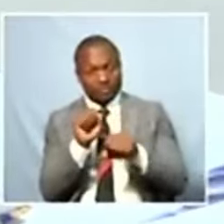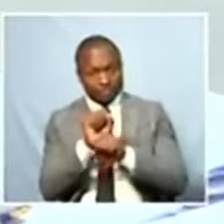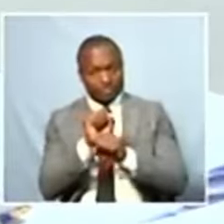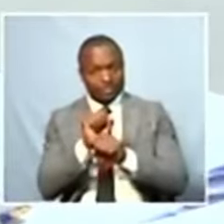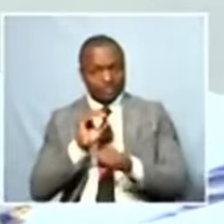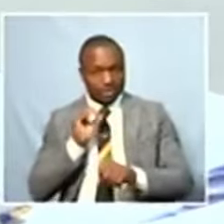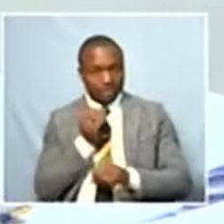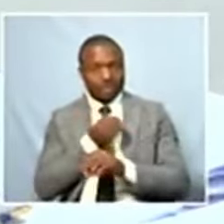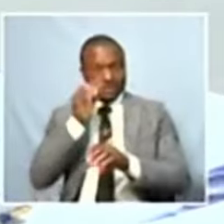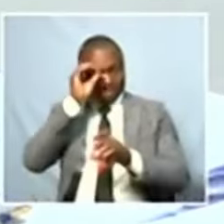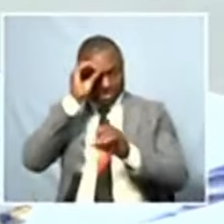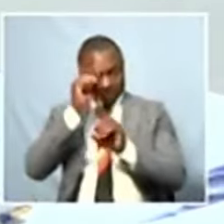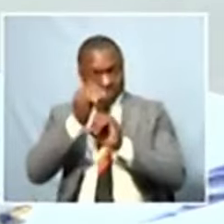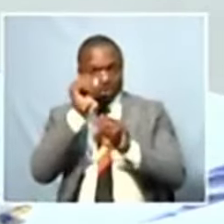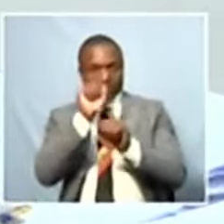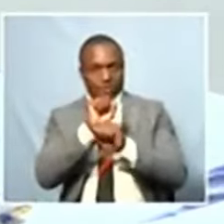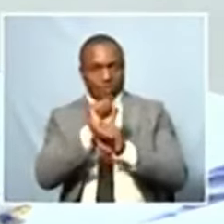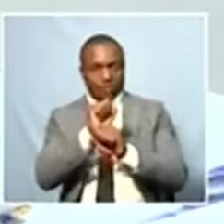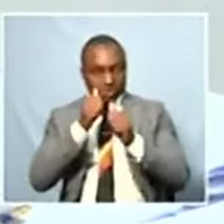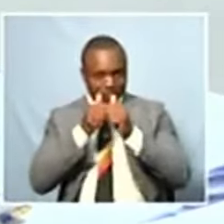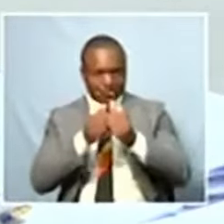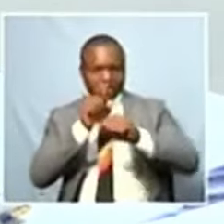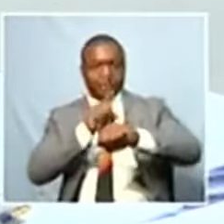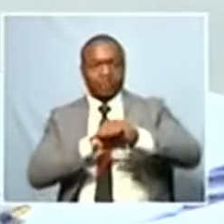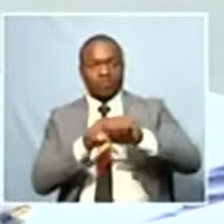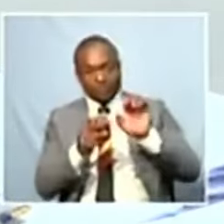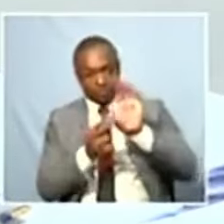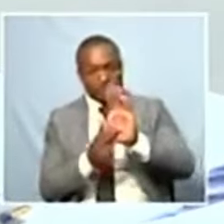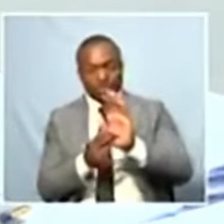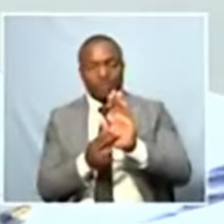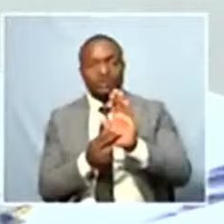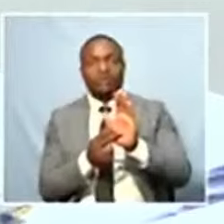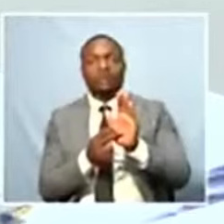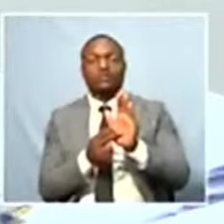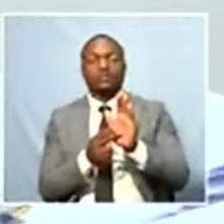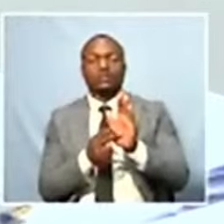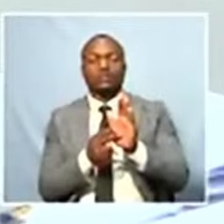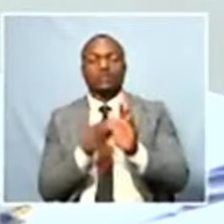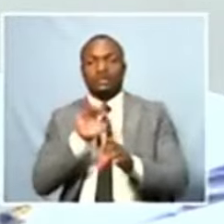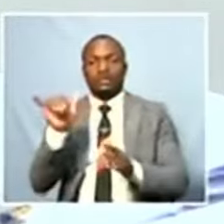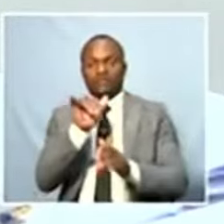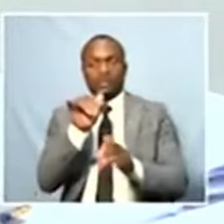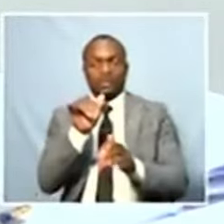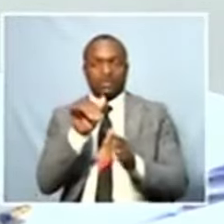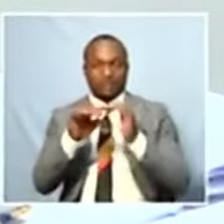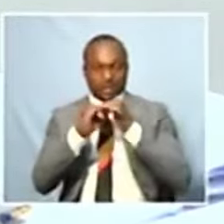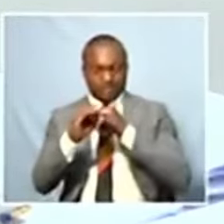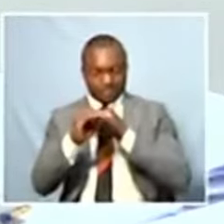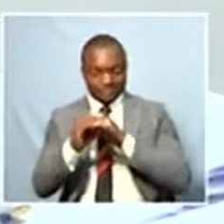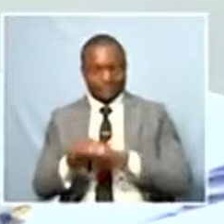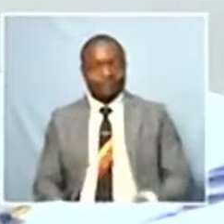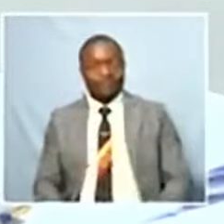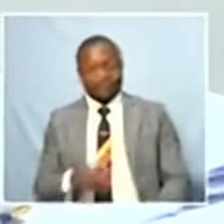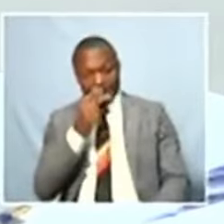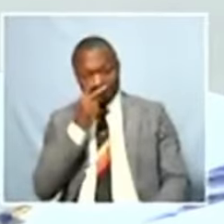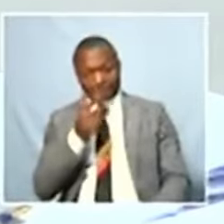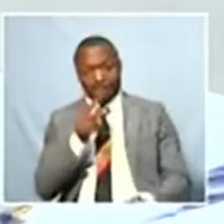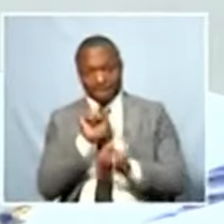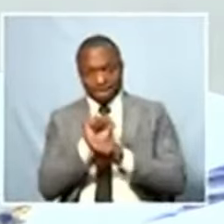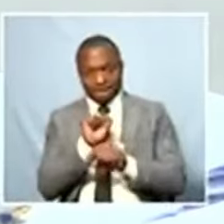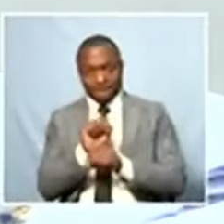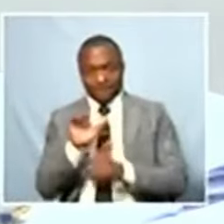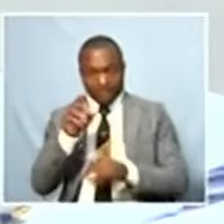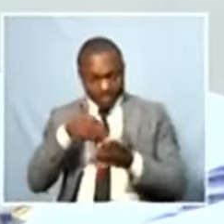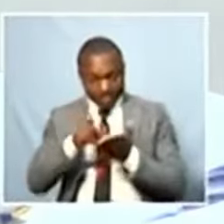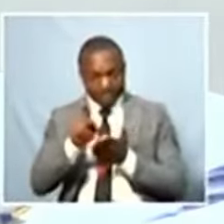strive to operate within the timeframes as specified in the service level standards. and you can see all the effort, including on payment